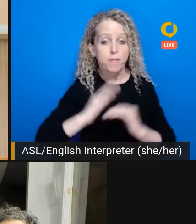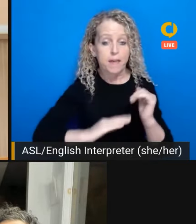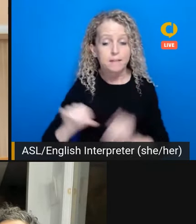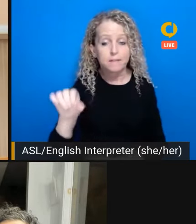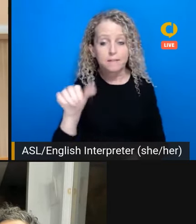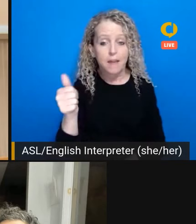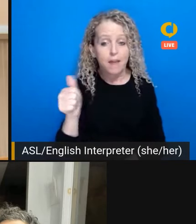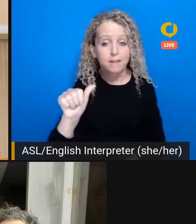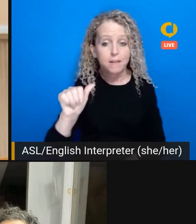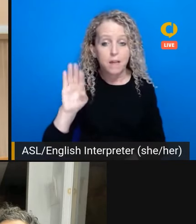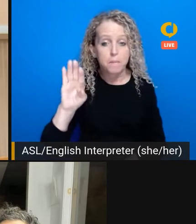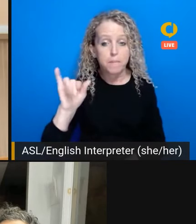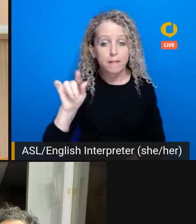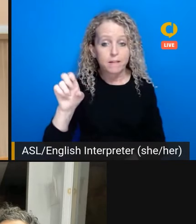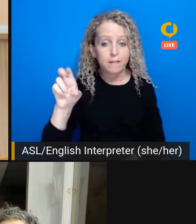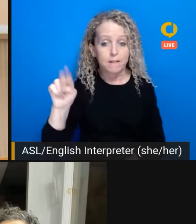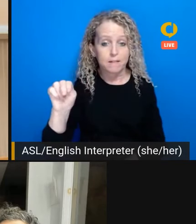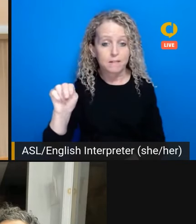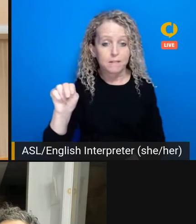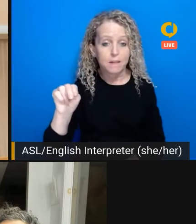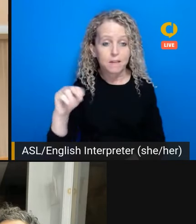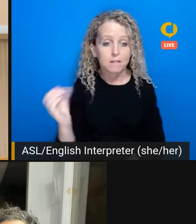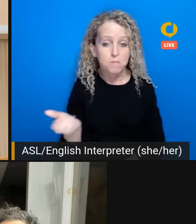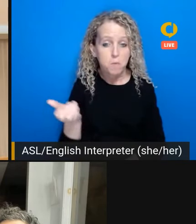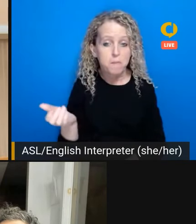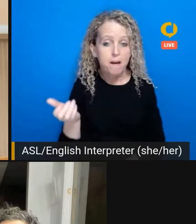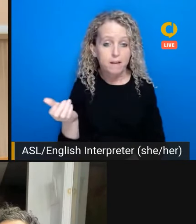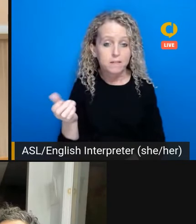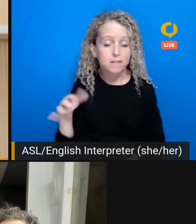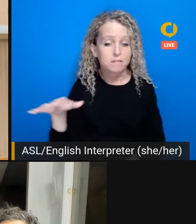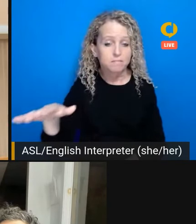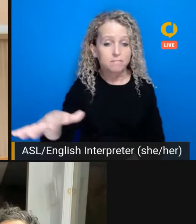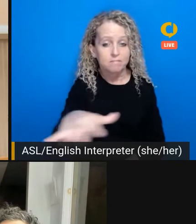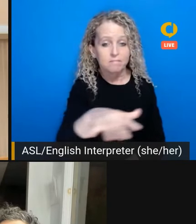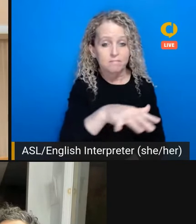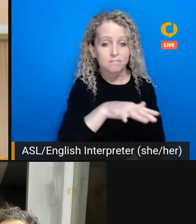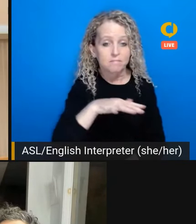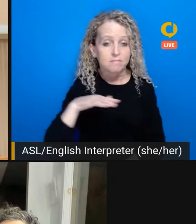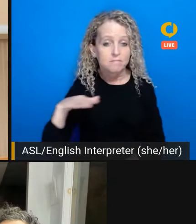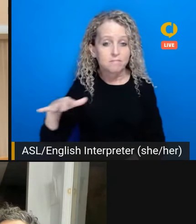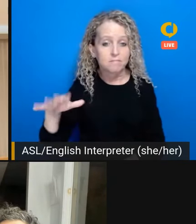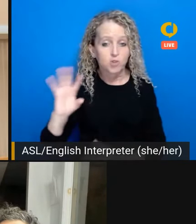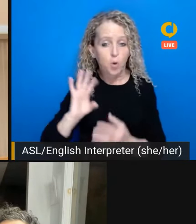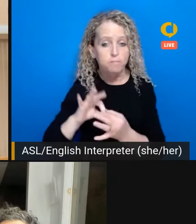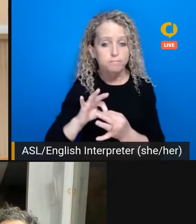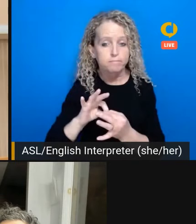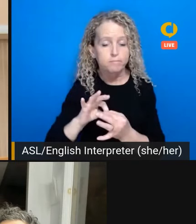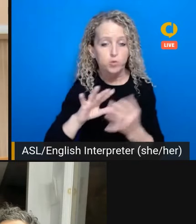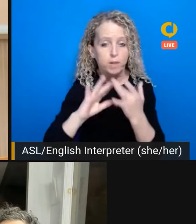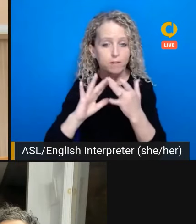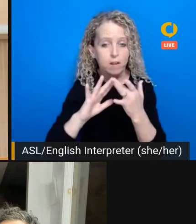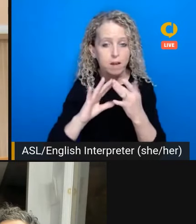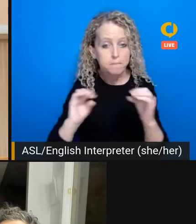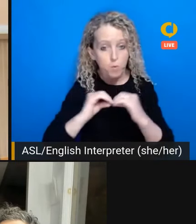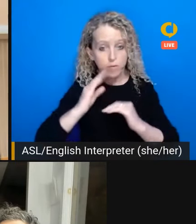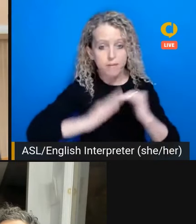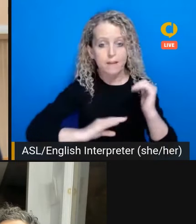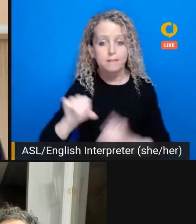billion mobile devices connected to the internet. More than 10 billion.